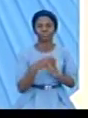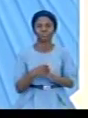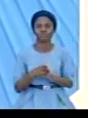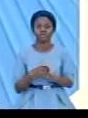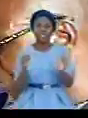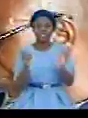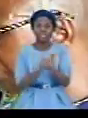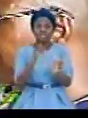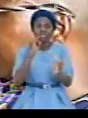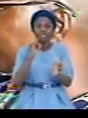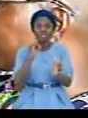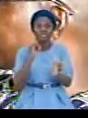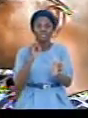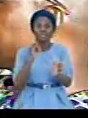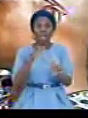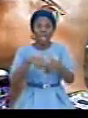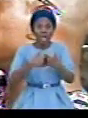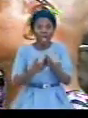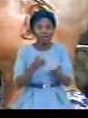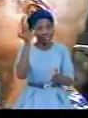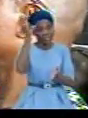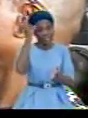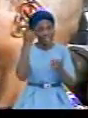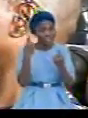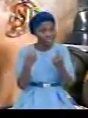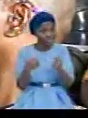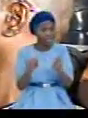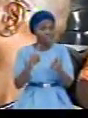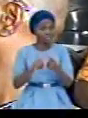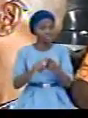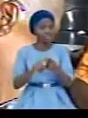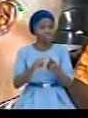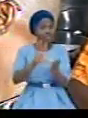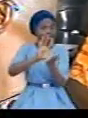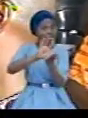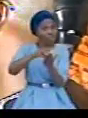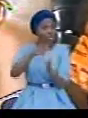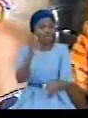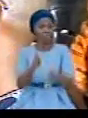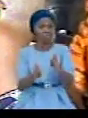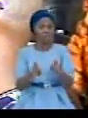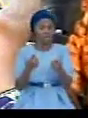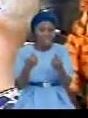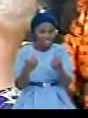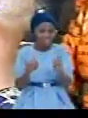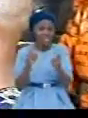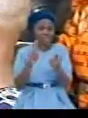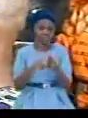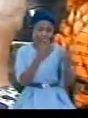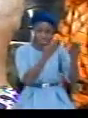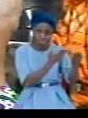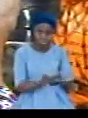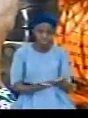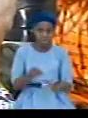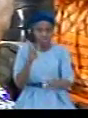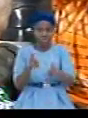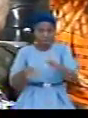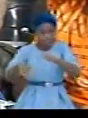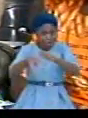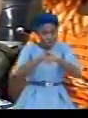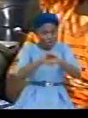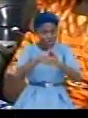Satan tries to capture people. That's how Satan tries to bring people under his